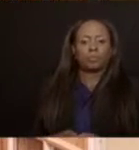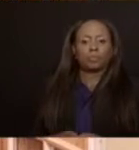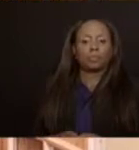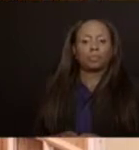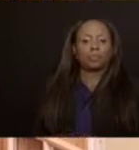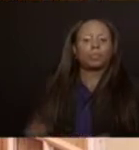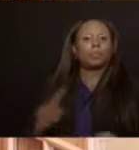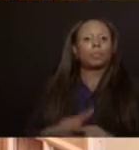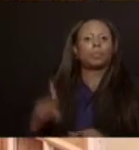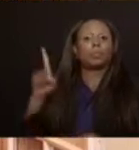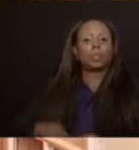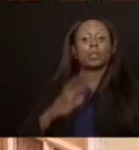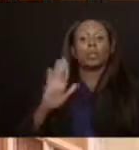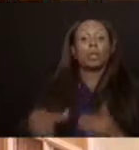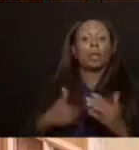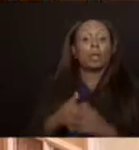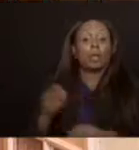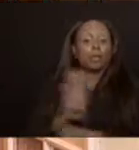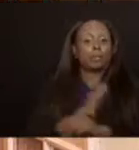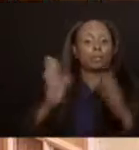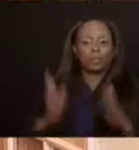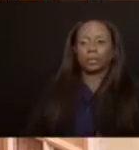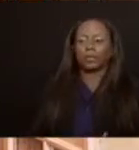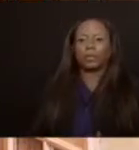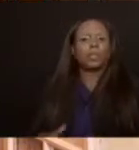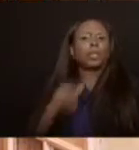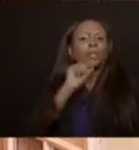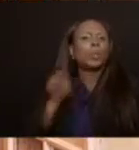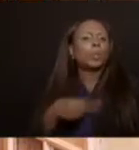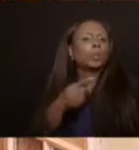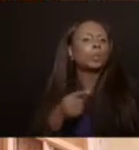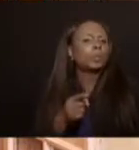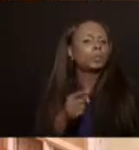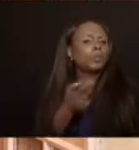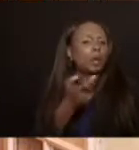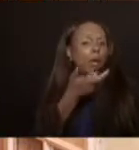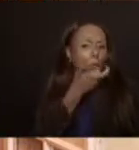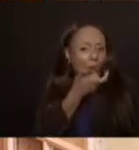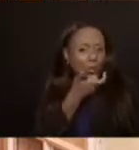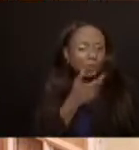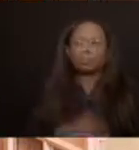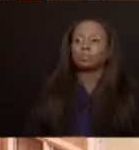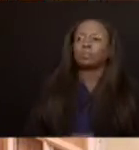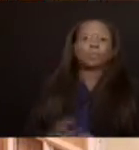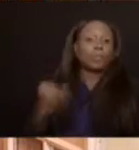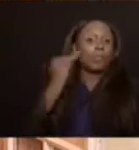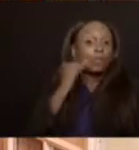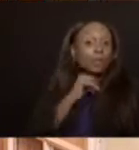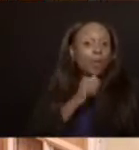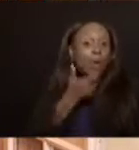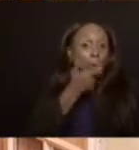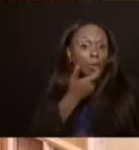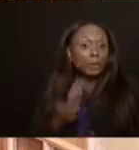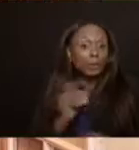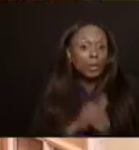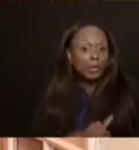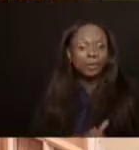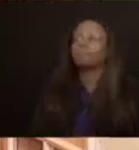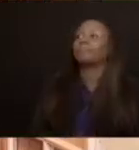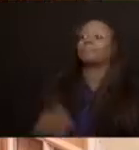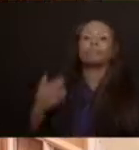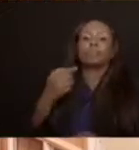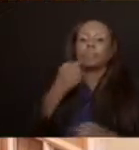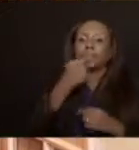the ones listening to my voice now, but all who didn't hear me tonight, you need to tell. And all who didn't hear